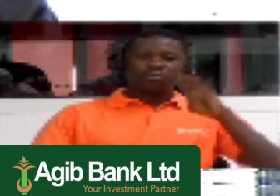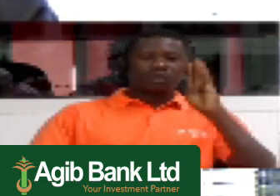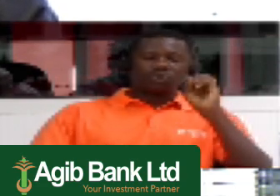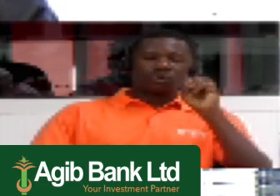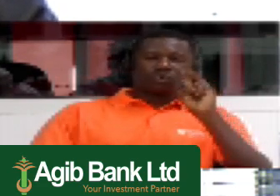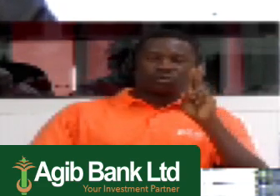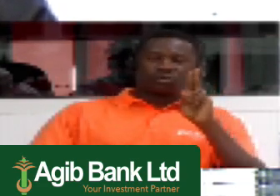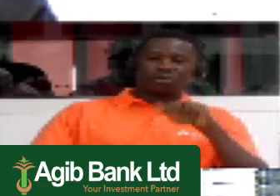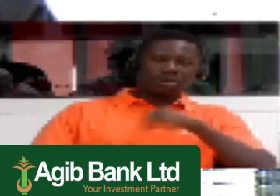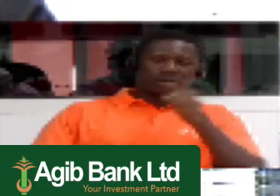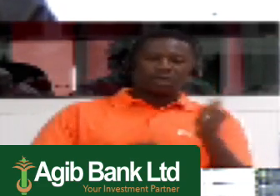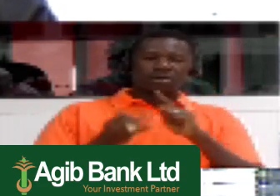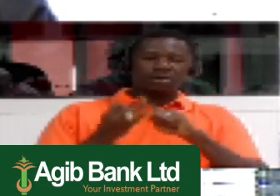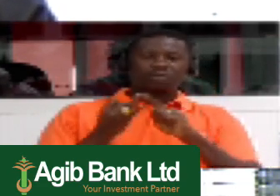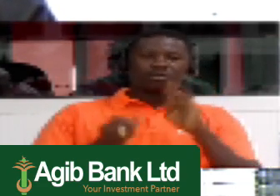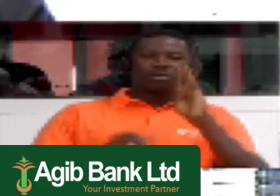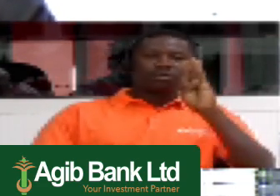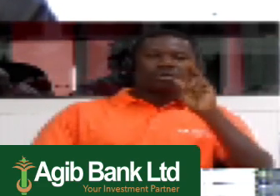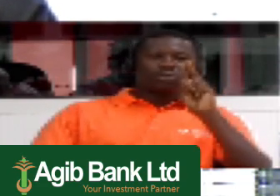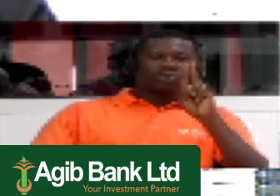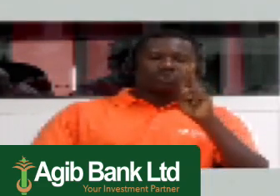E Buso Kumandi. And they called Buso.